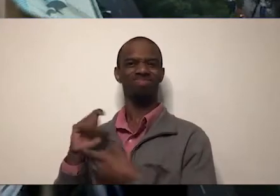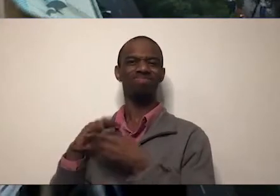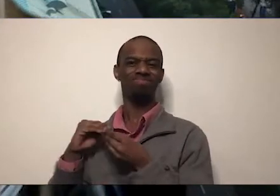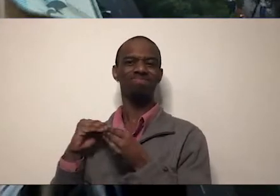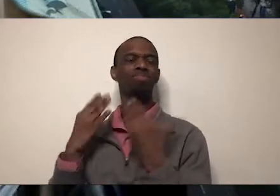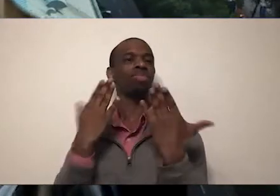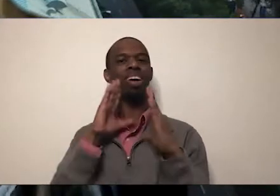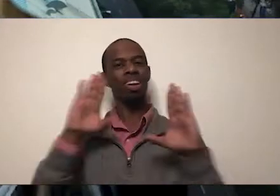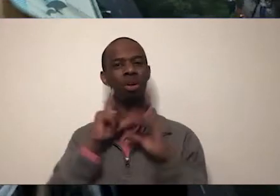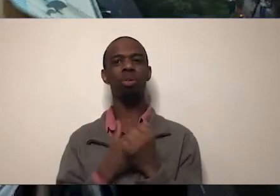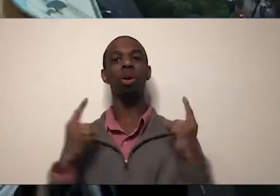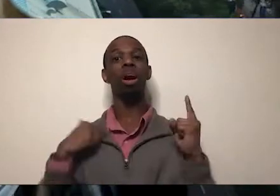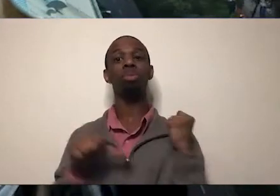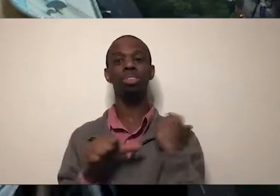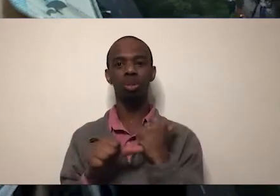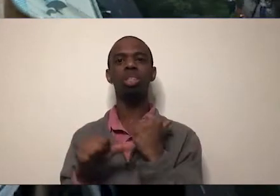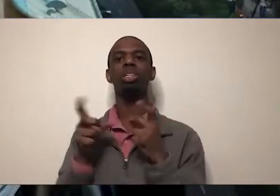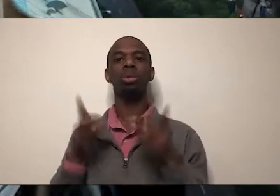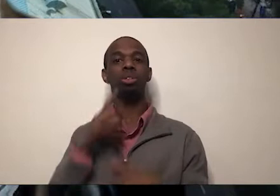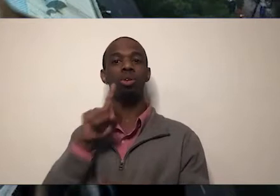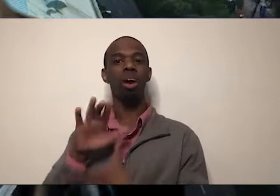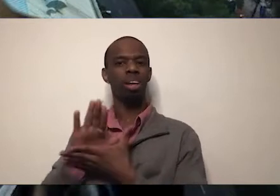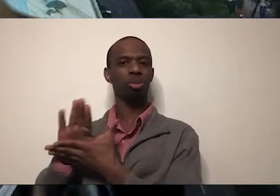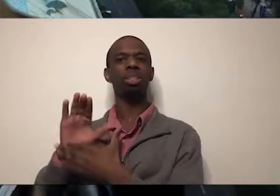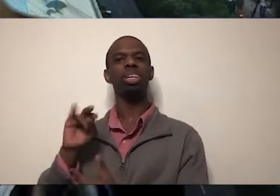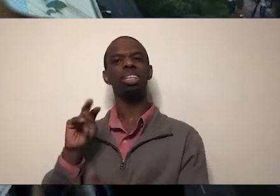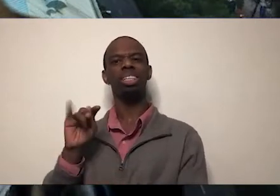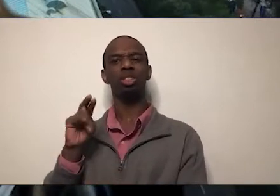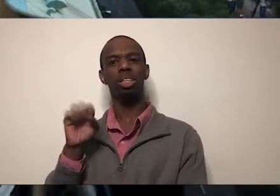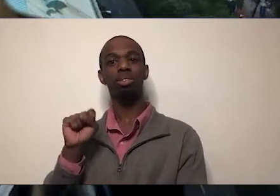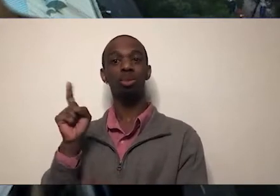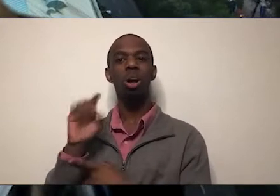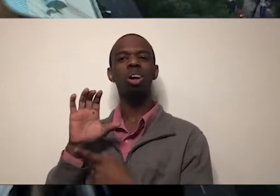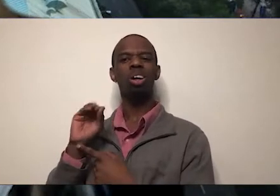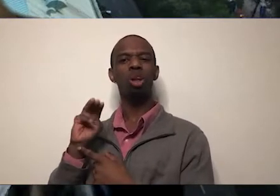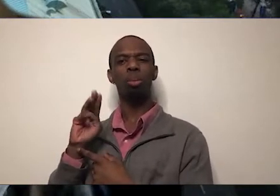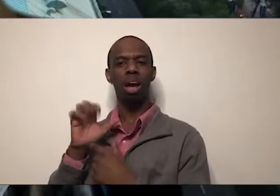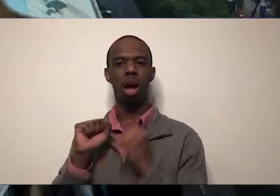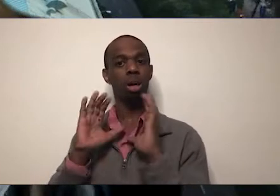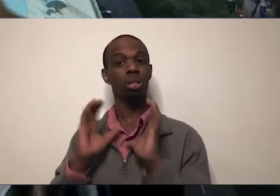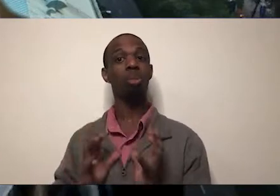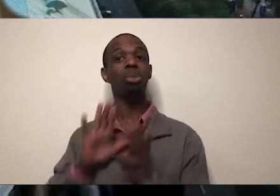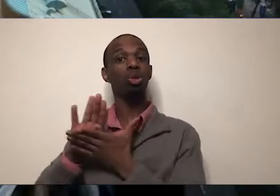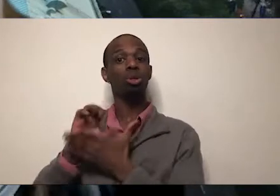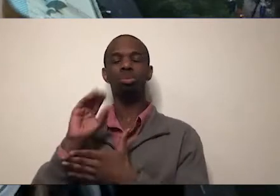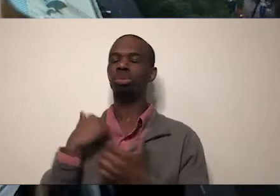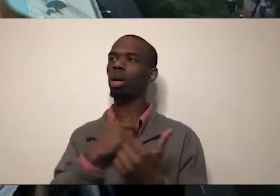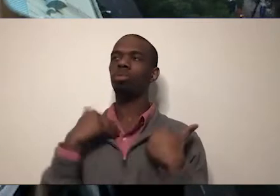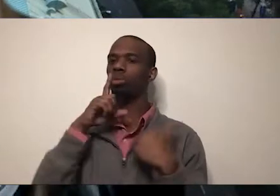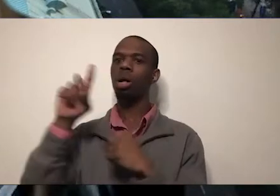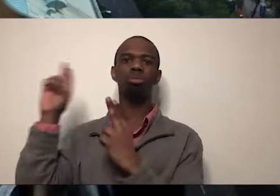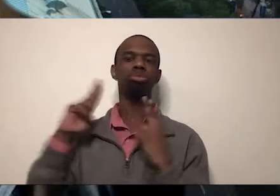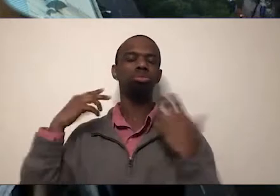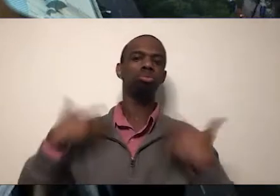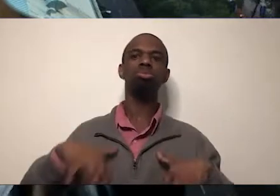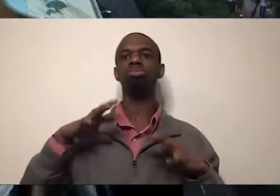had the great pleasure to work with Solana and the SHED team to shape this public programming series, which connects to and